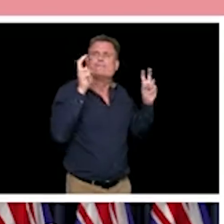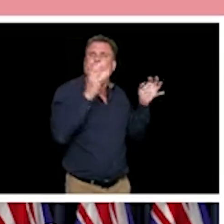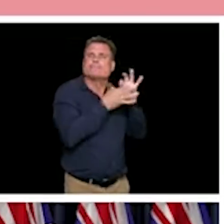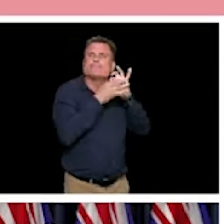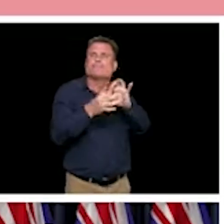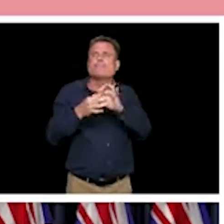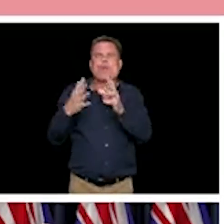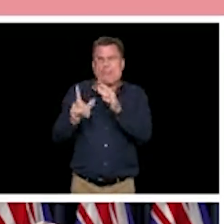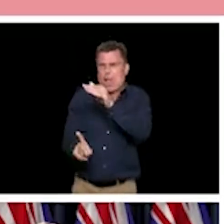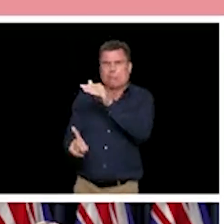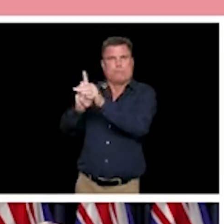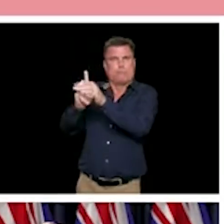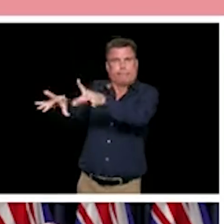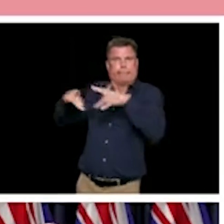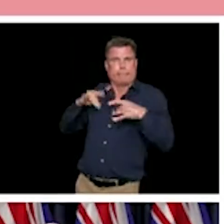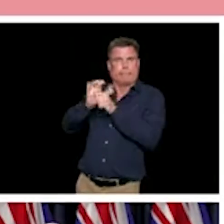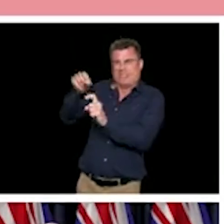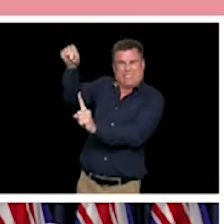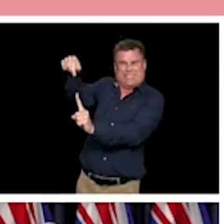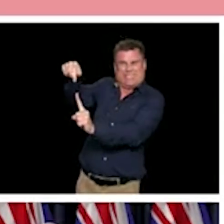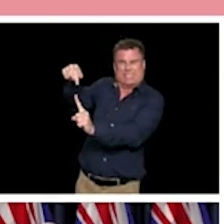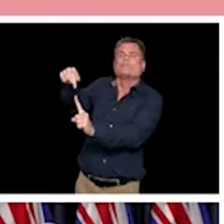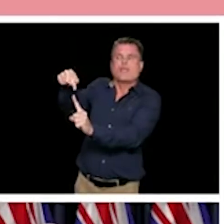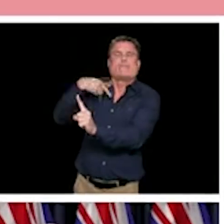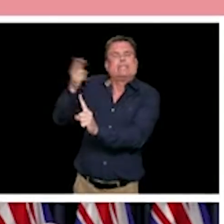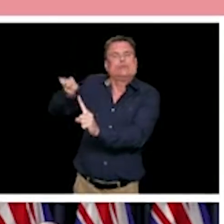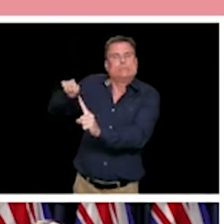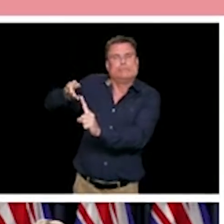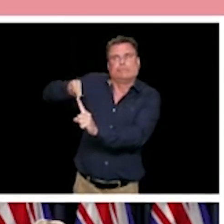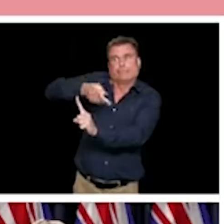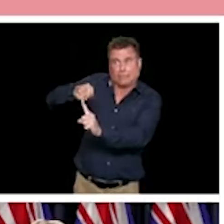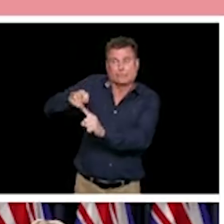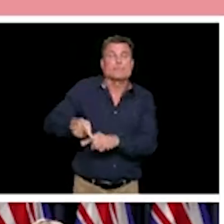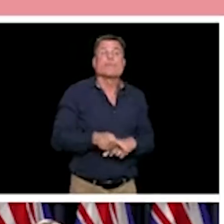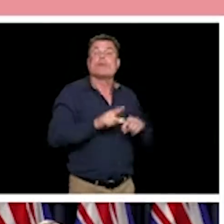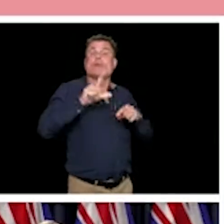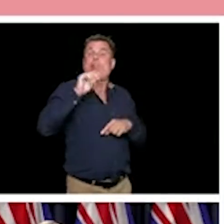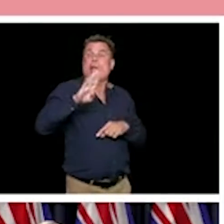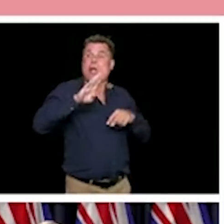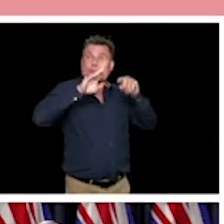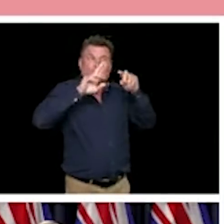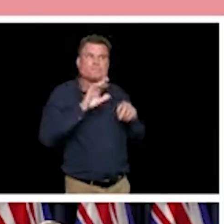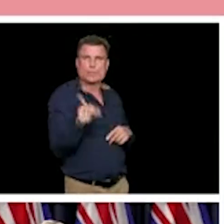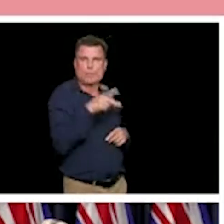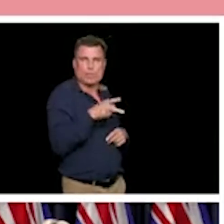diagnosed cases, and we've seen a steady increase in those cases, particularly since the beginning of